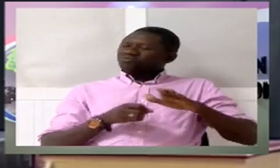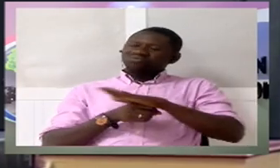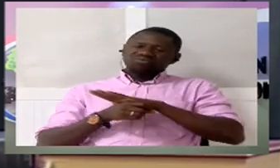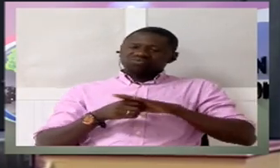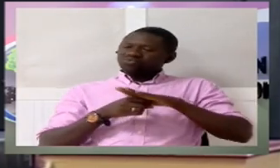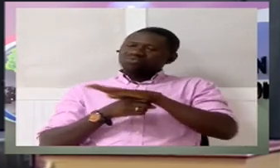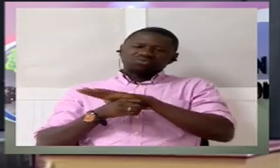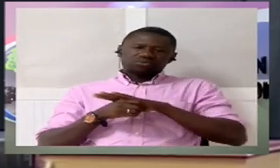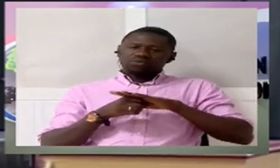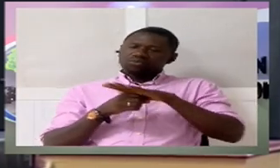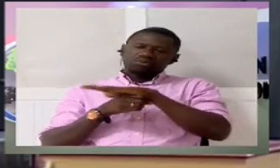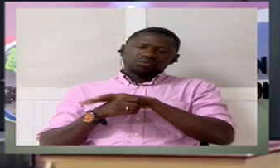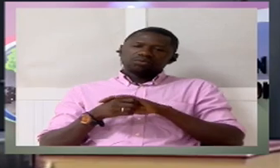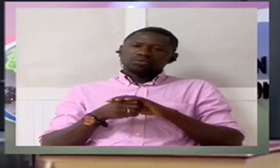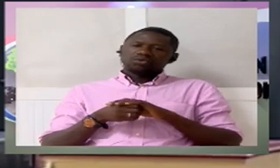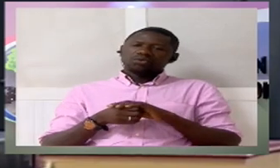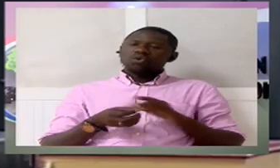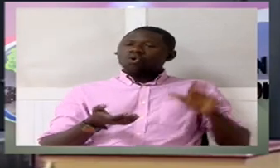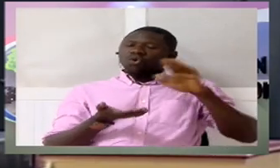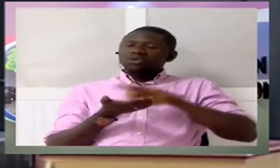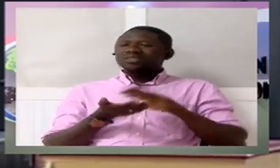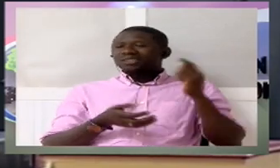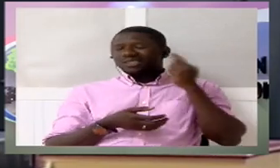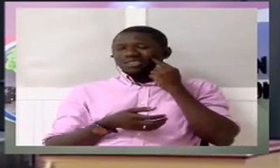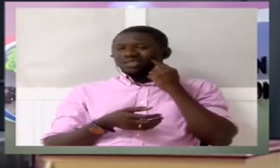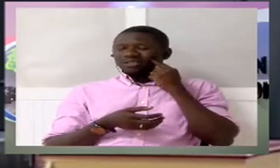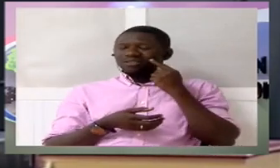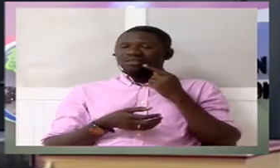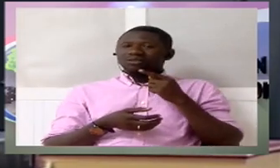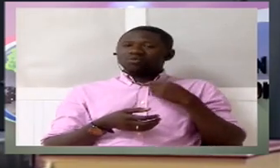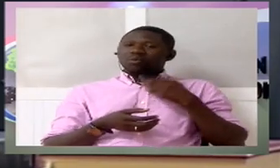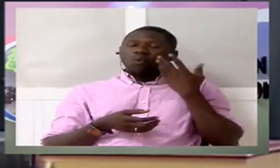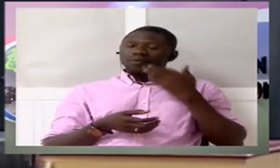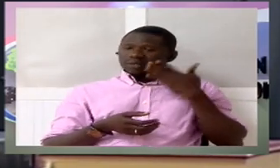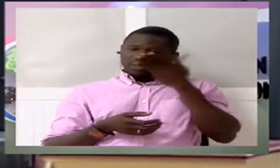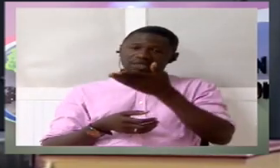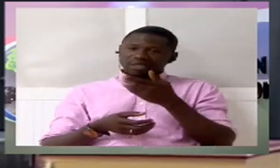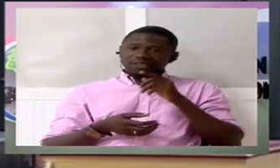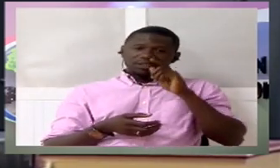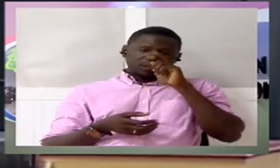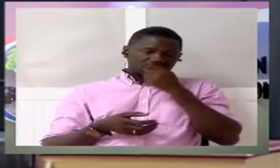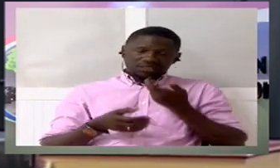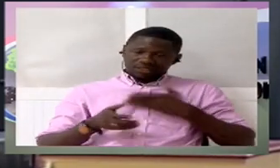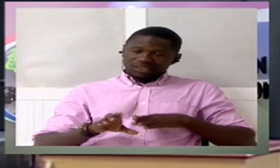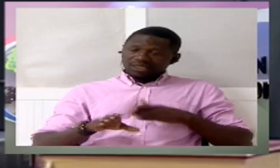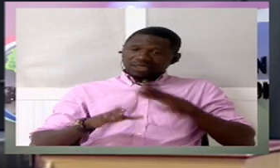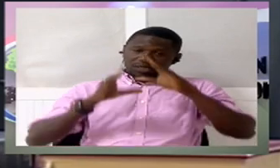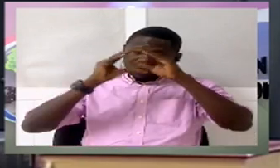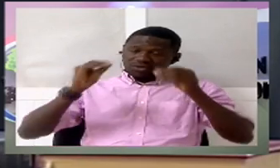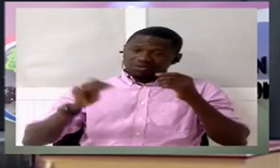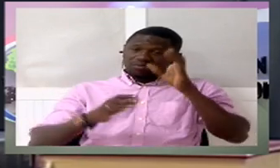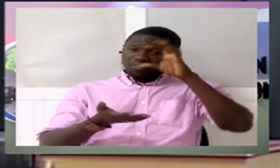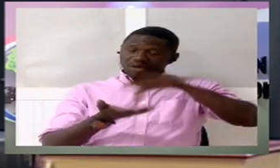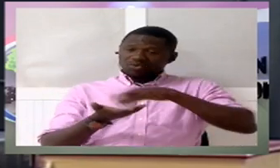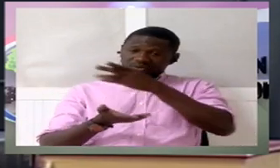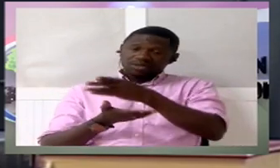up. Ulungo fang oluming be dead house ye. That day when we were at the dead